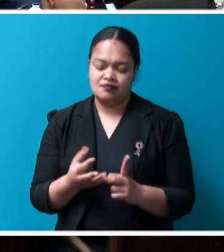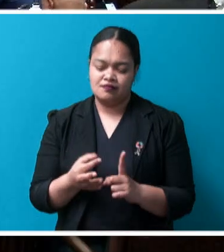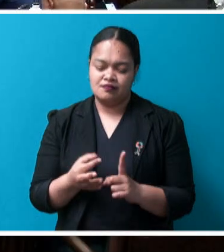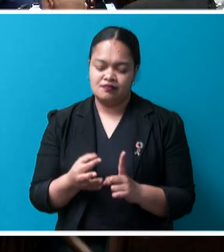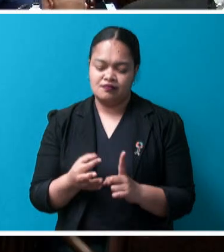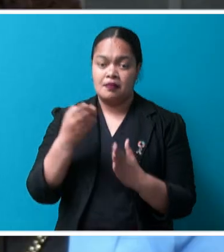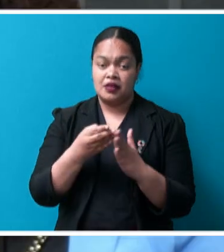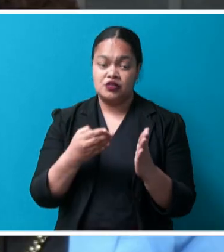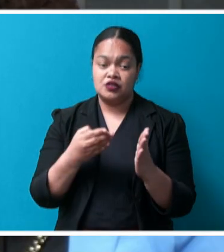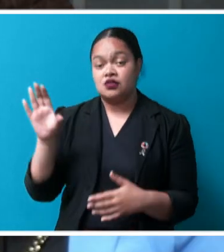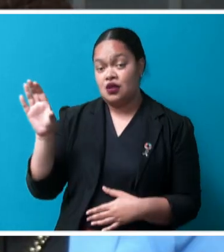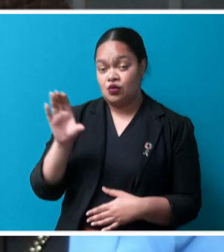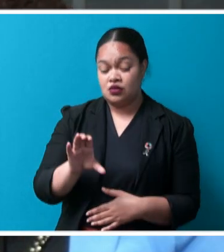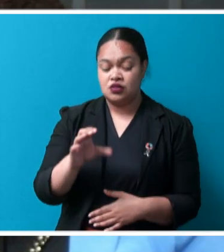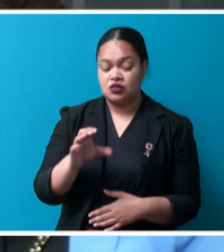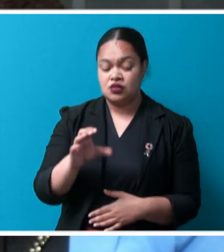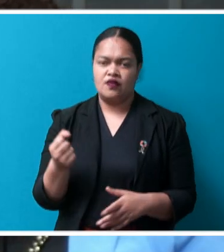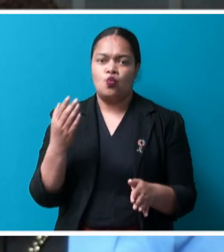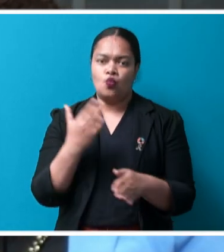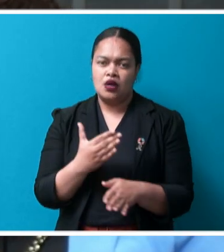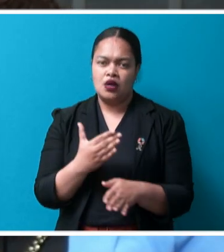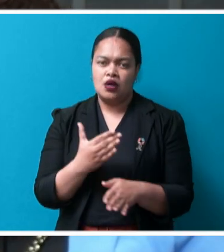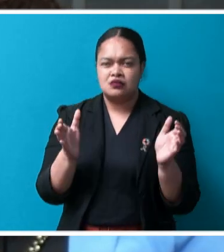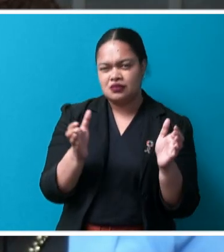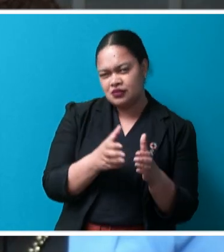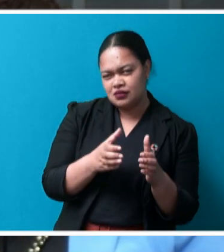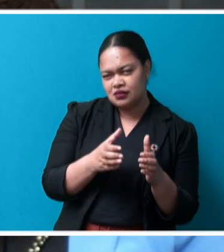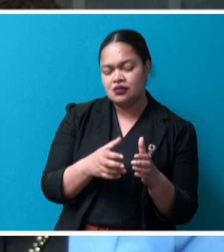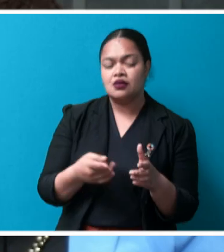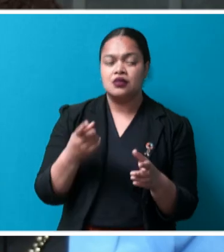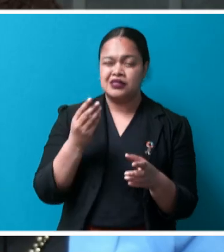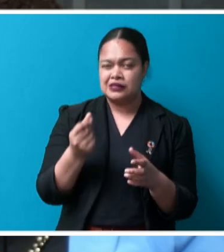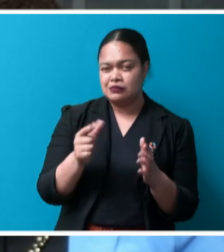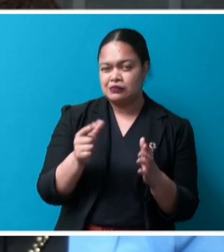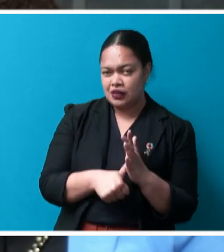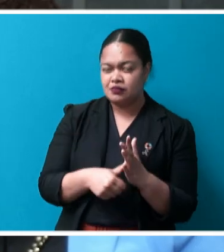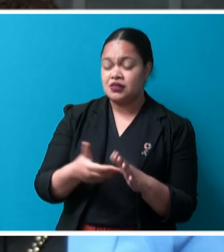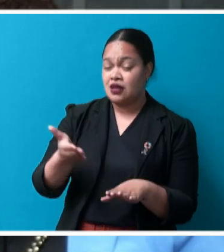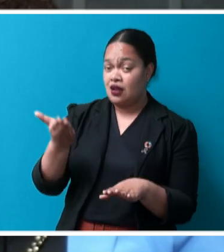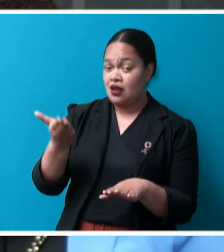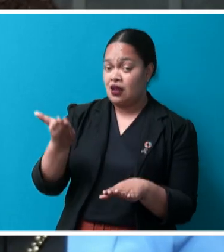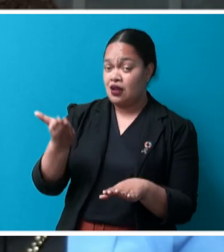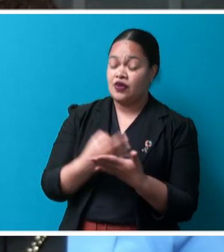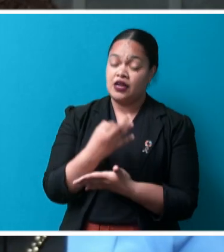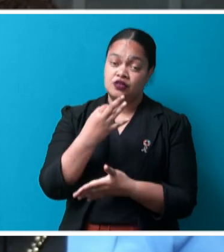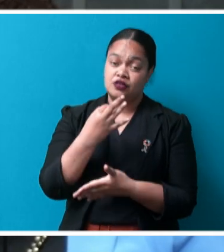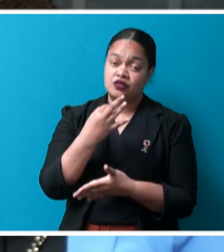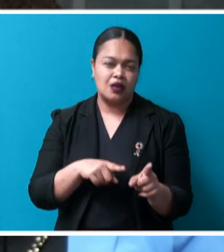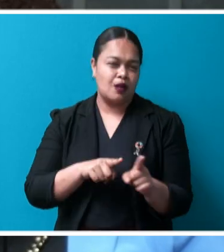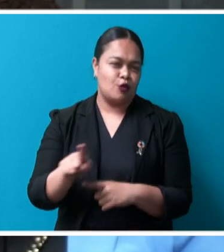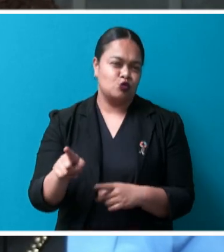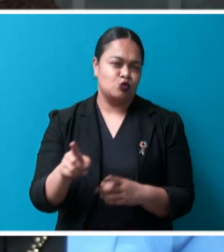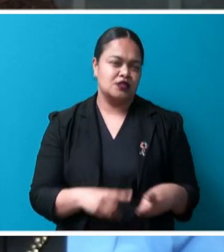allocation, there is minor works, and sometimes in the last financial year, most of the divisions